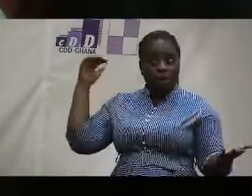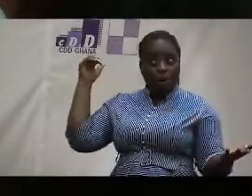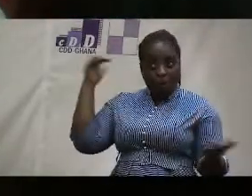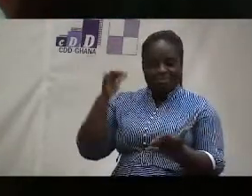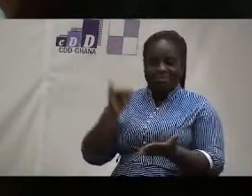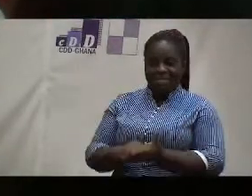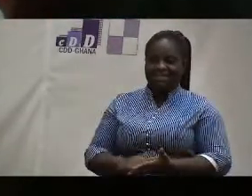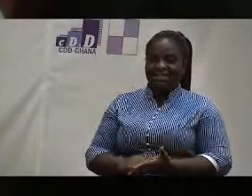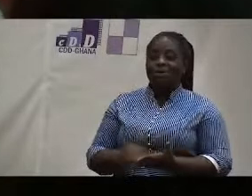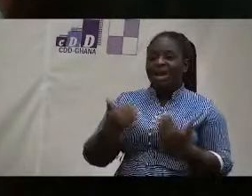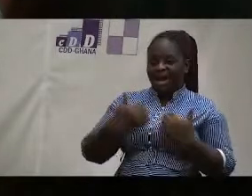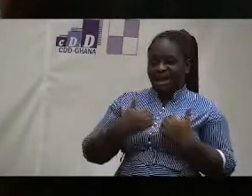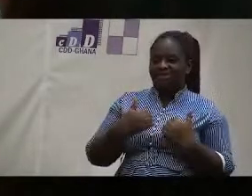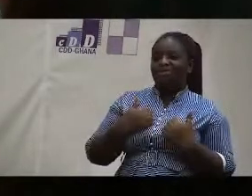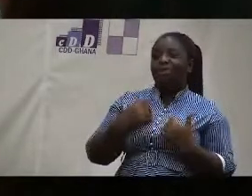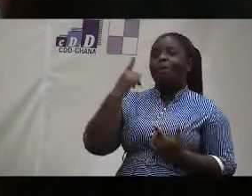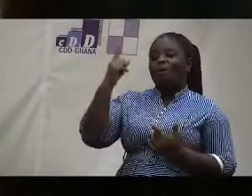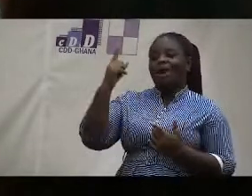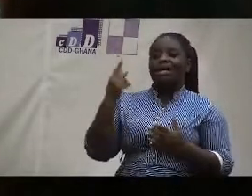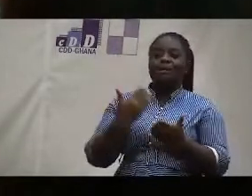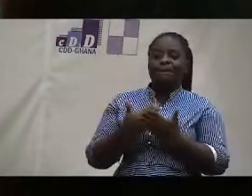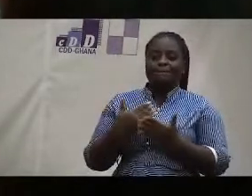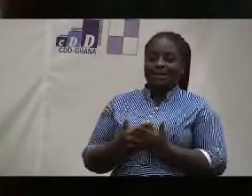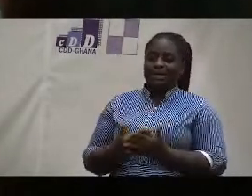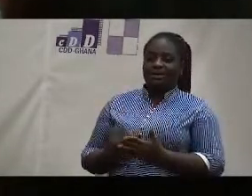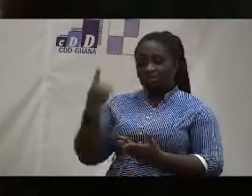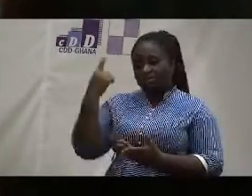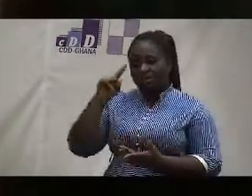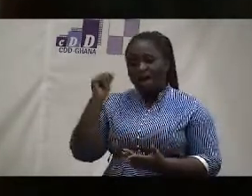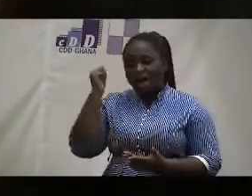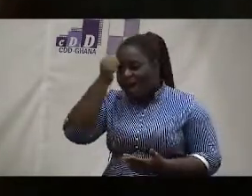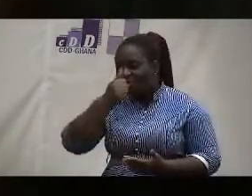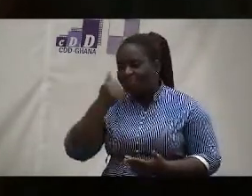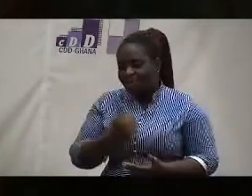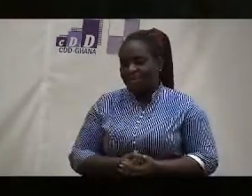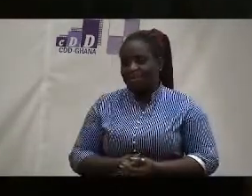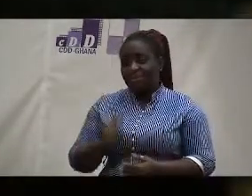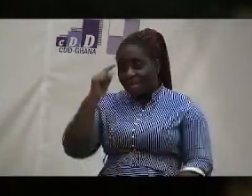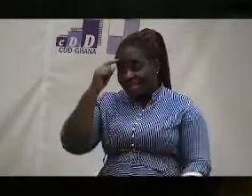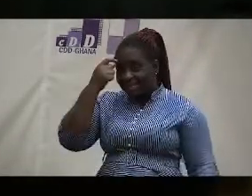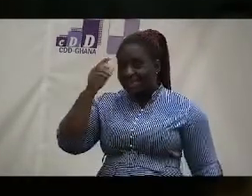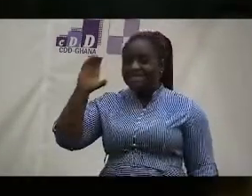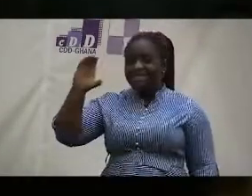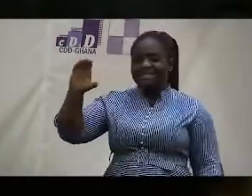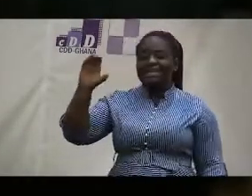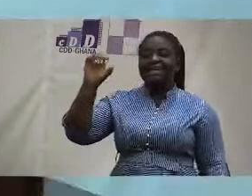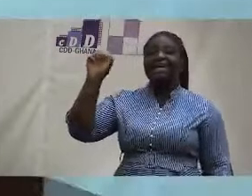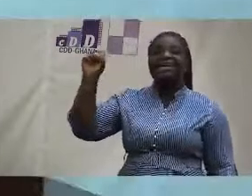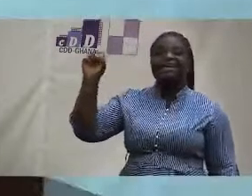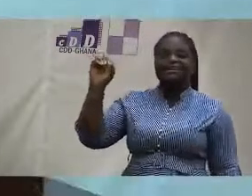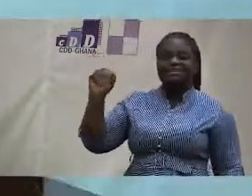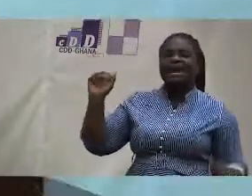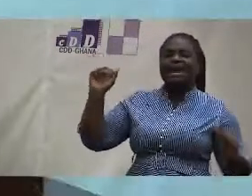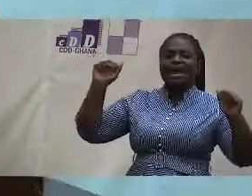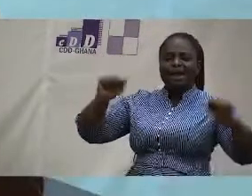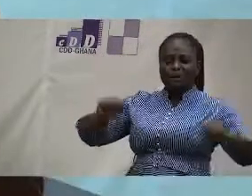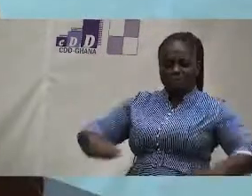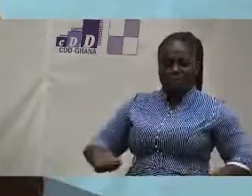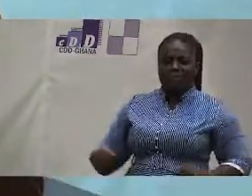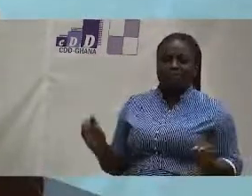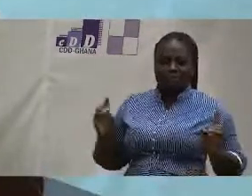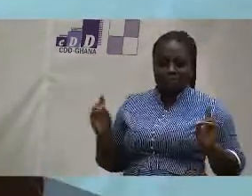still be that echo. And these, of course, are things that civil society have actually been able to